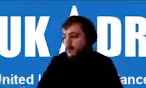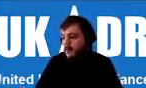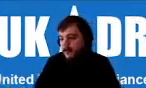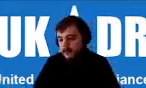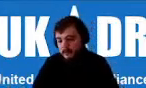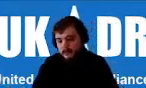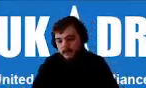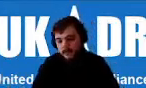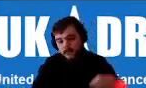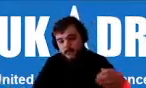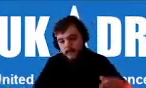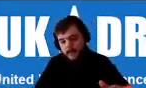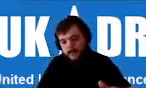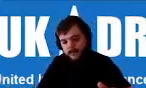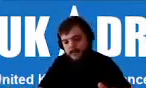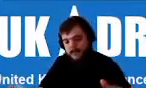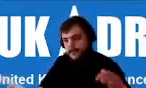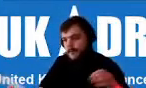going forward?